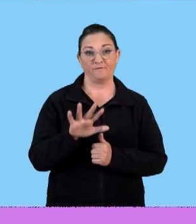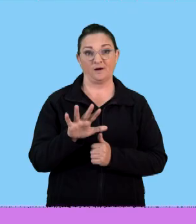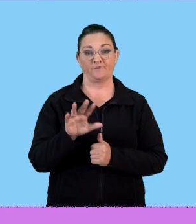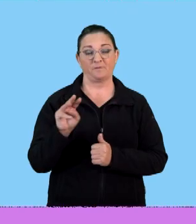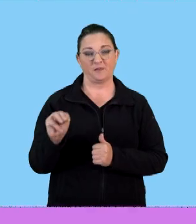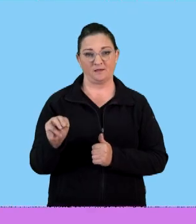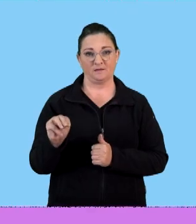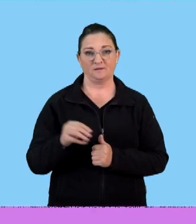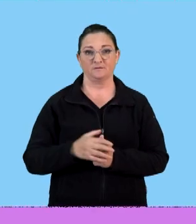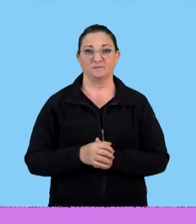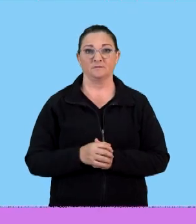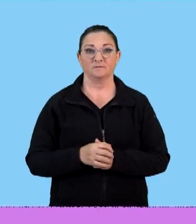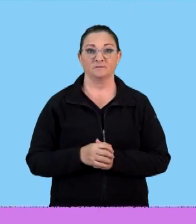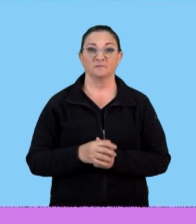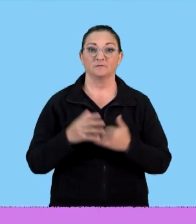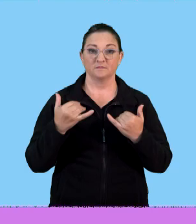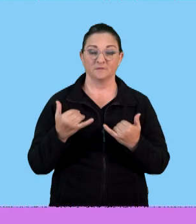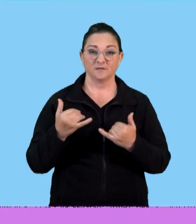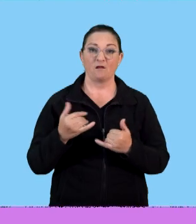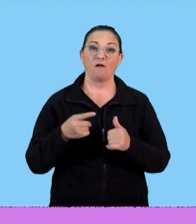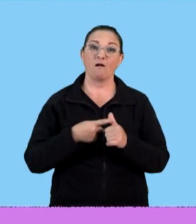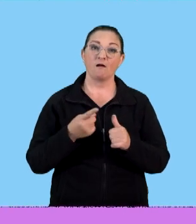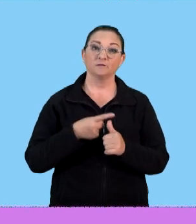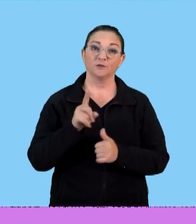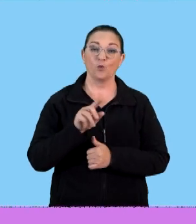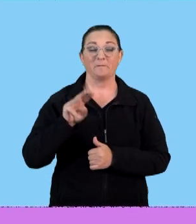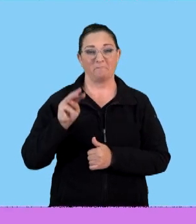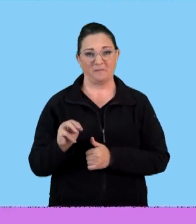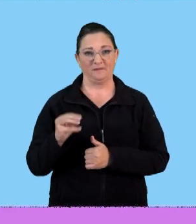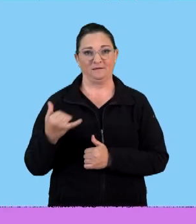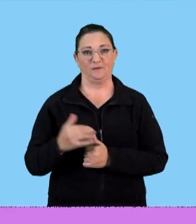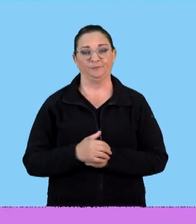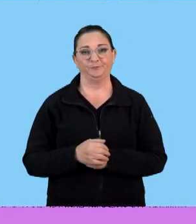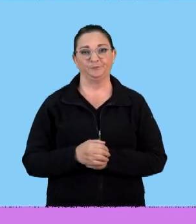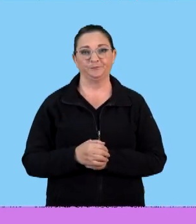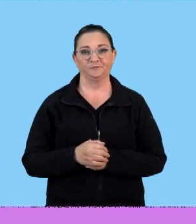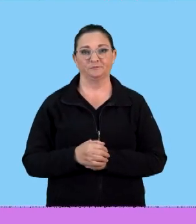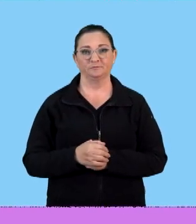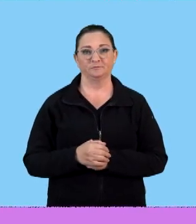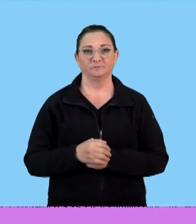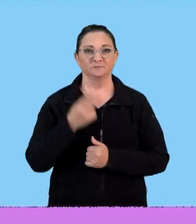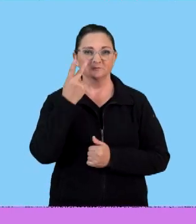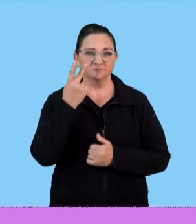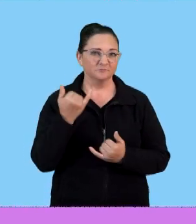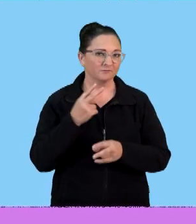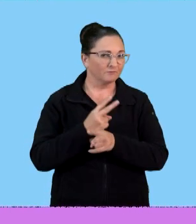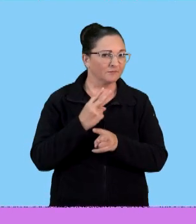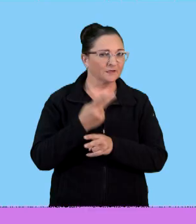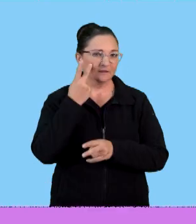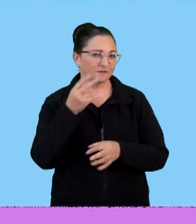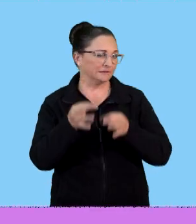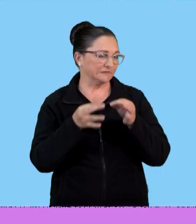31.5 meters. Can you see? So this time around, your answer is in meters. All right, so let's quickly run through this